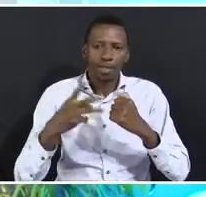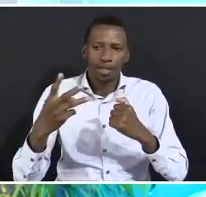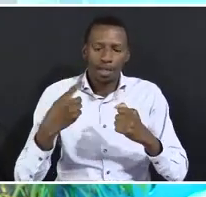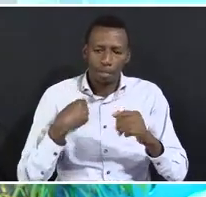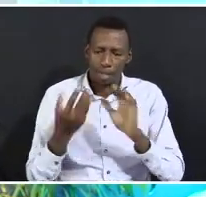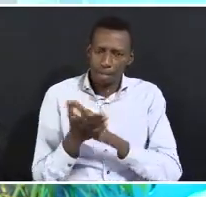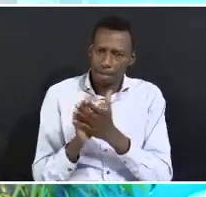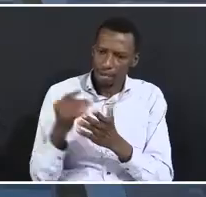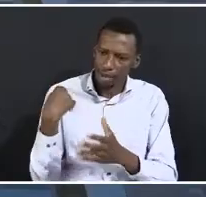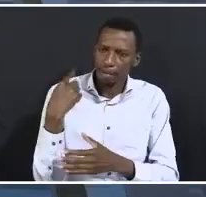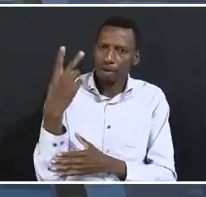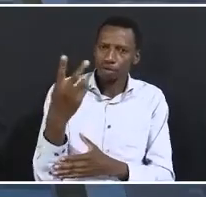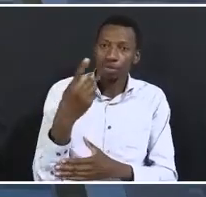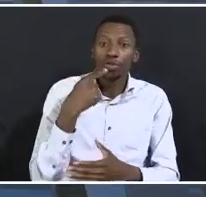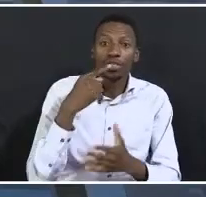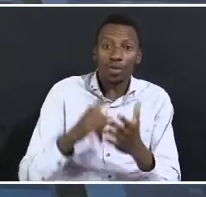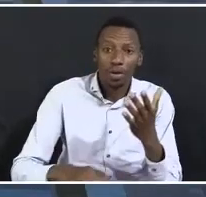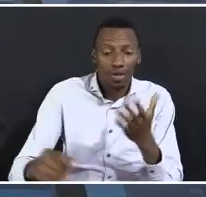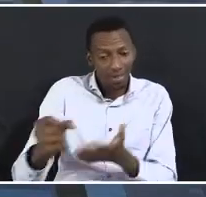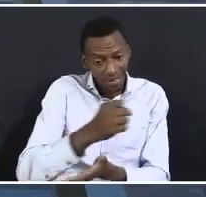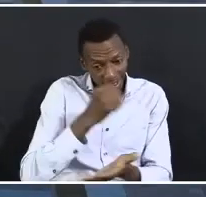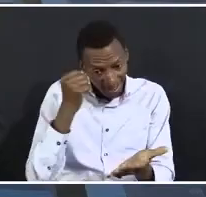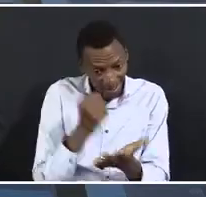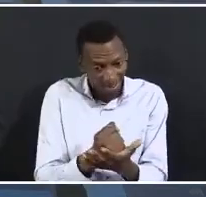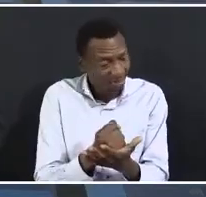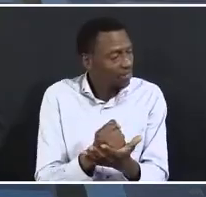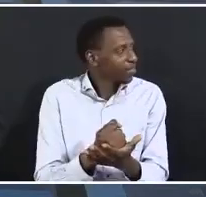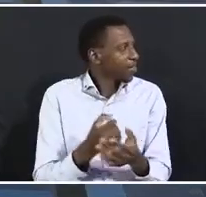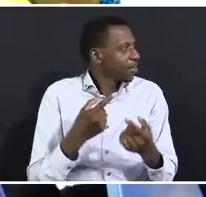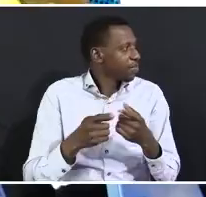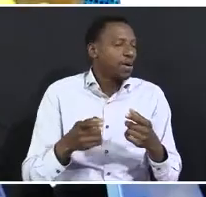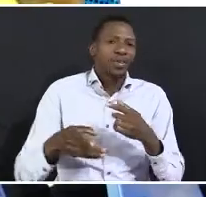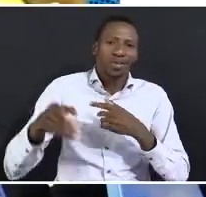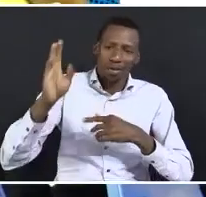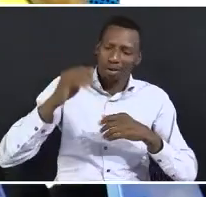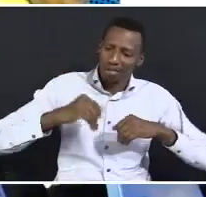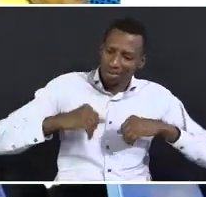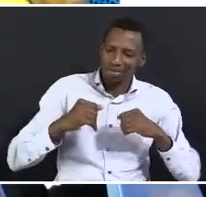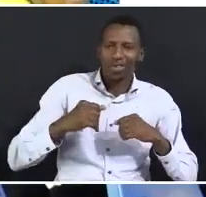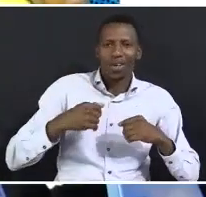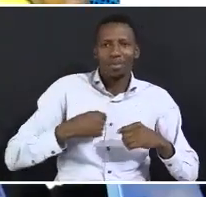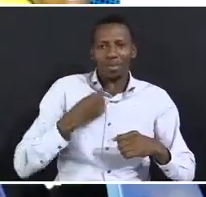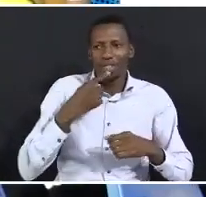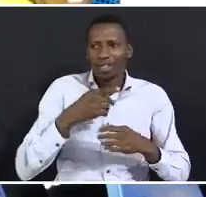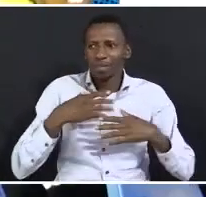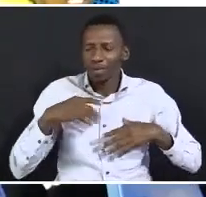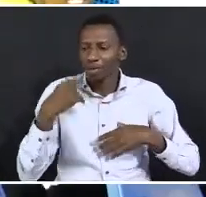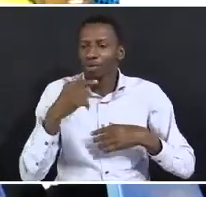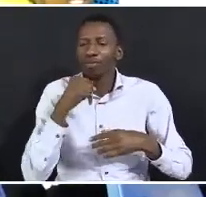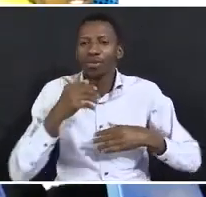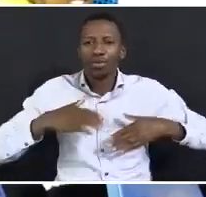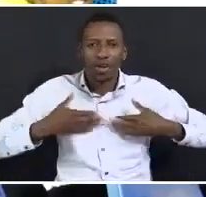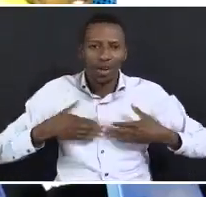say? Amen. You may not say amen, but I'm continuing. Hallelujah. You see that those who are not happy for